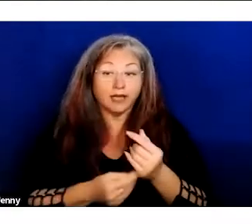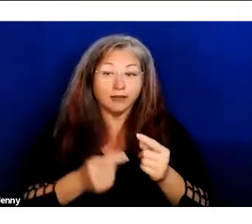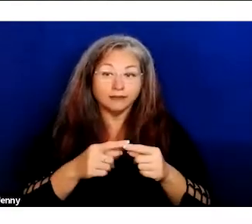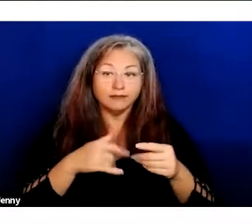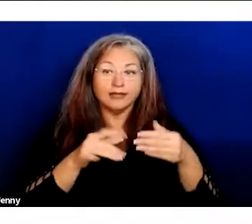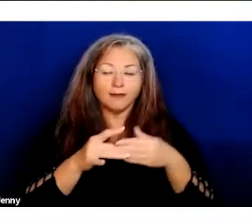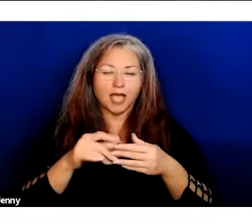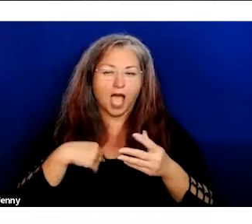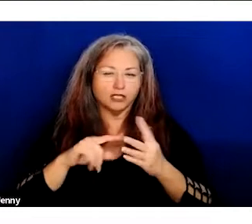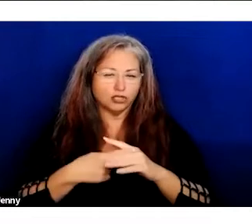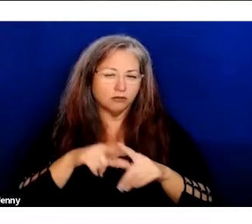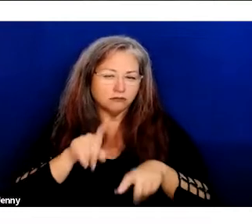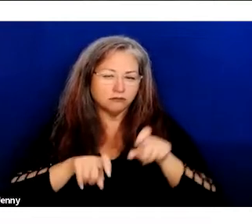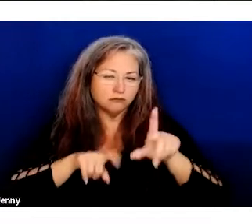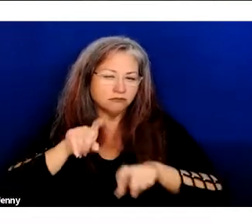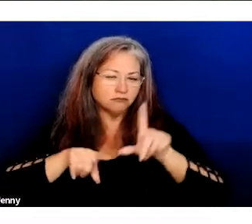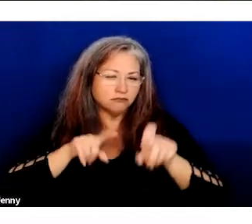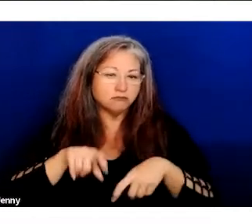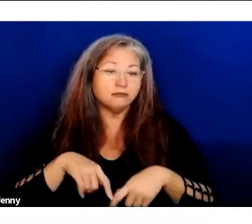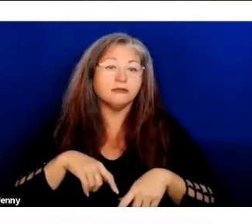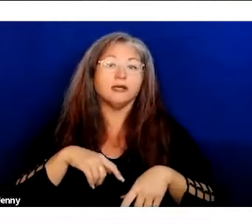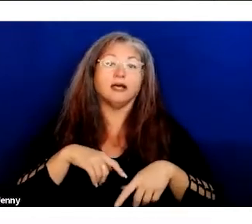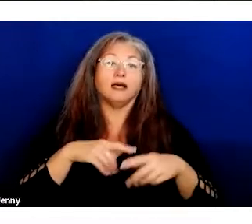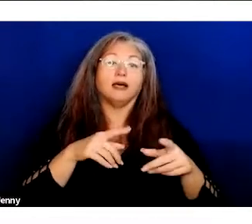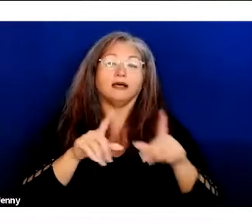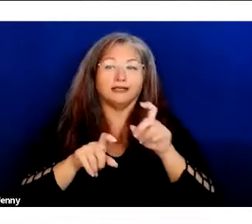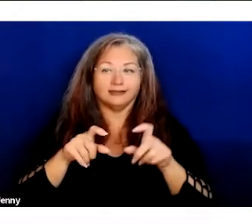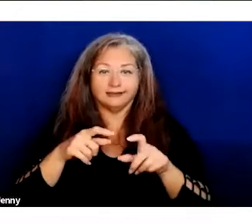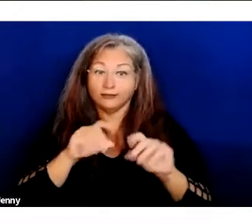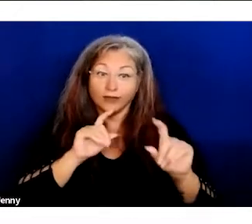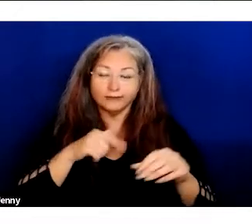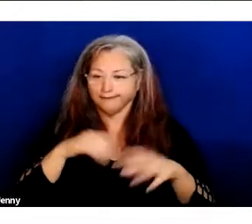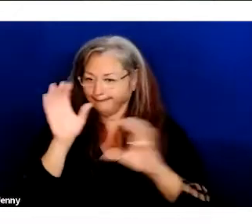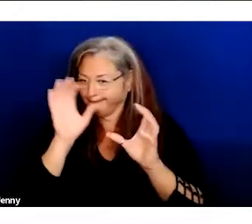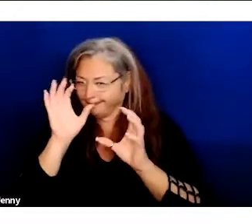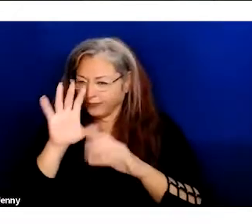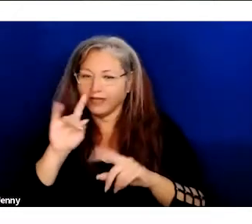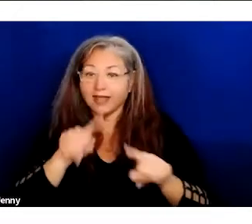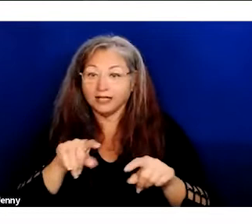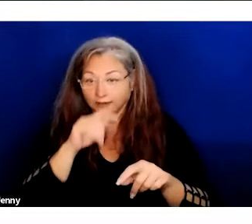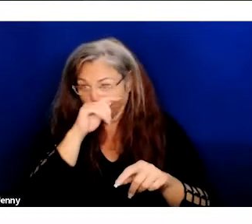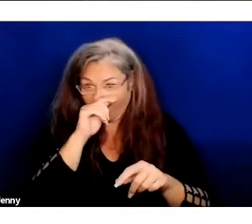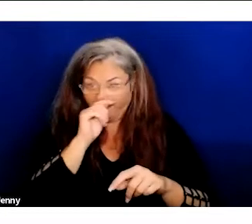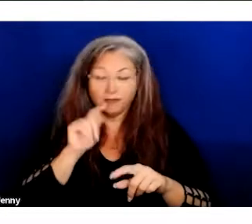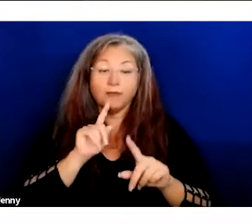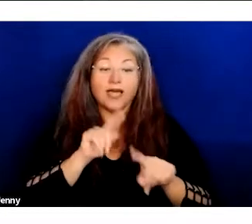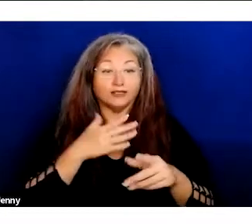to ask questions. Those questions led me to look for answers. And the answer ended up being Cyber